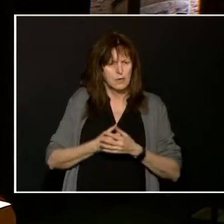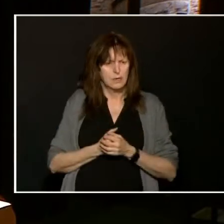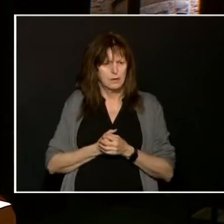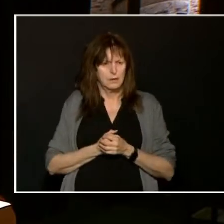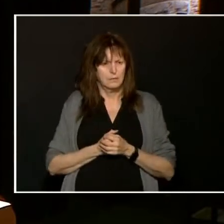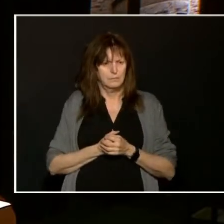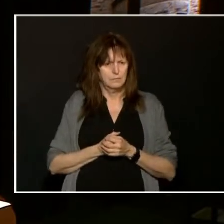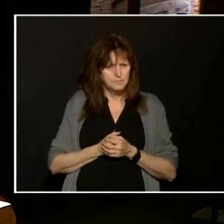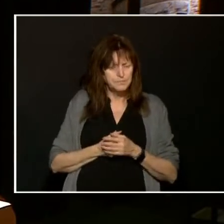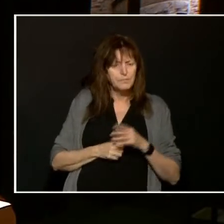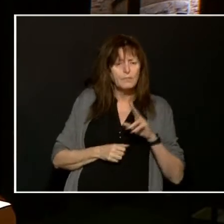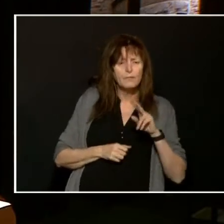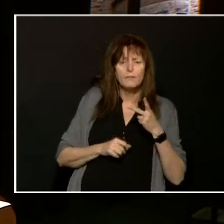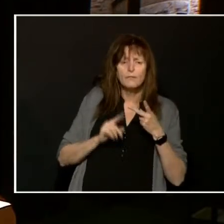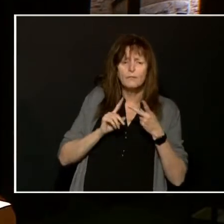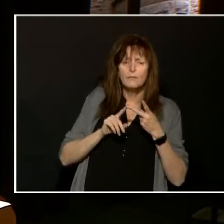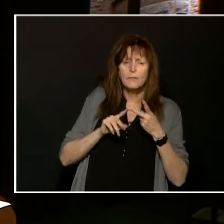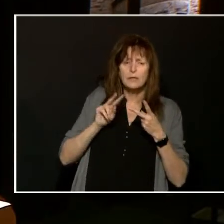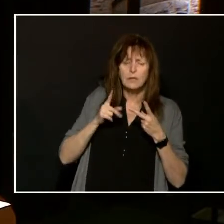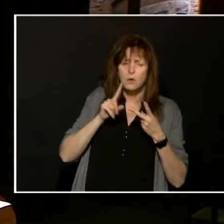question.